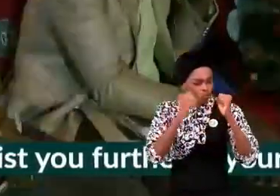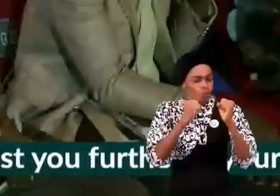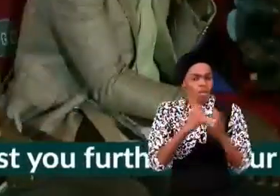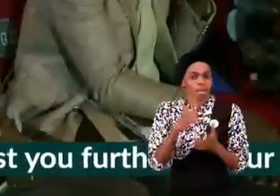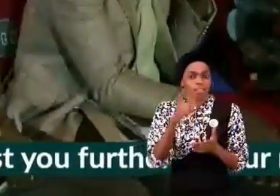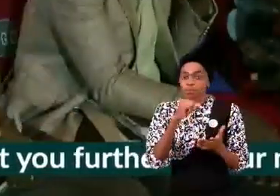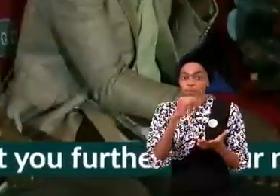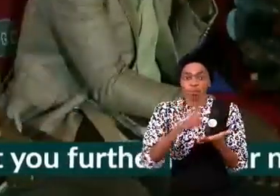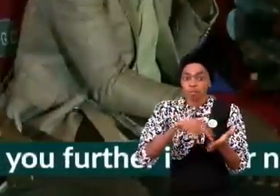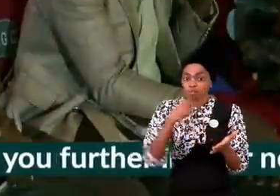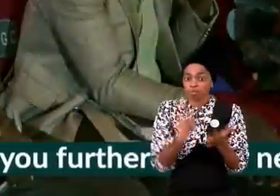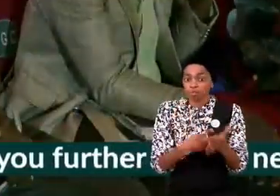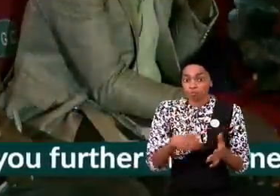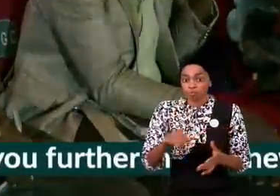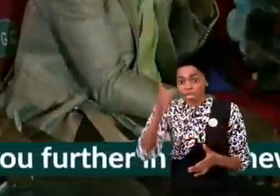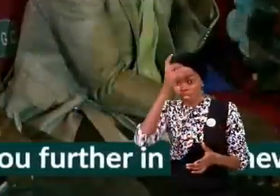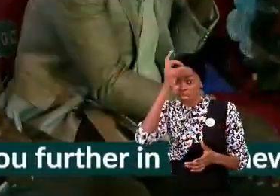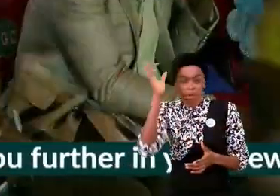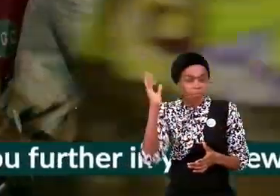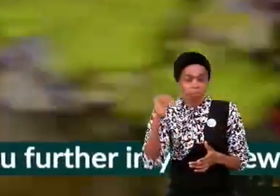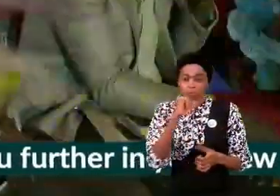let's